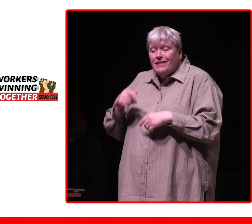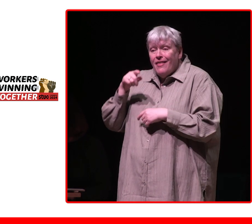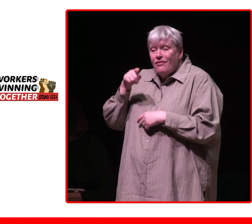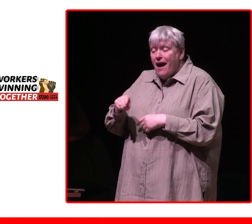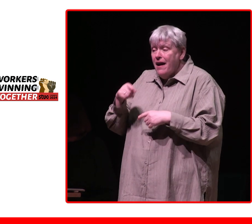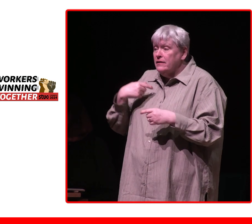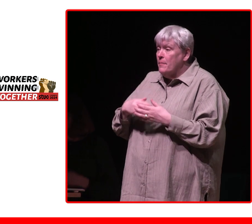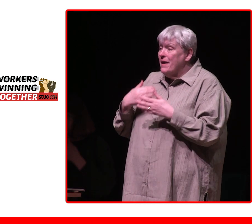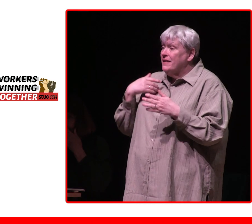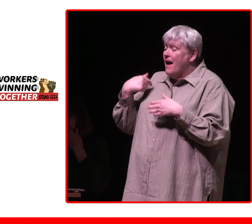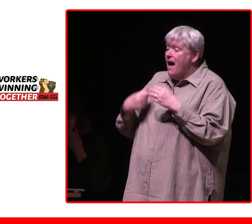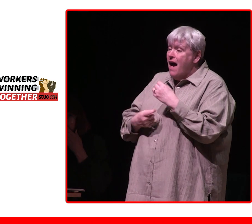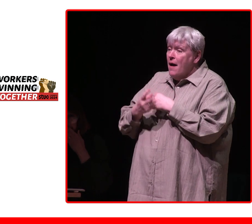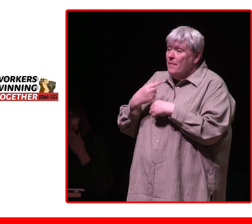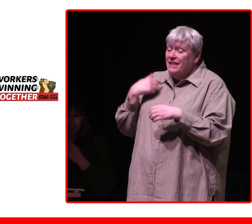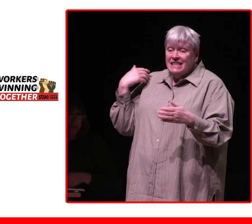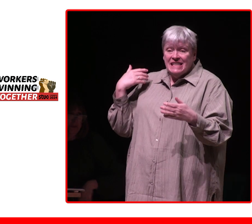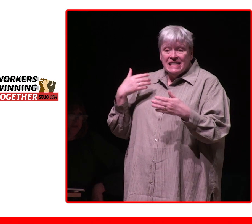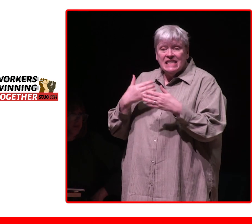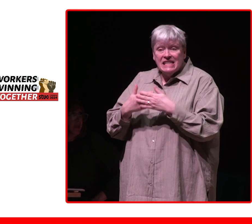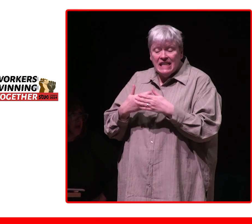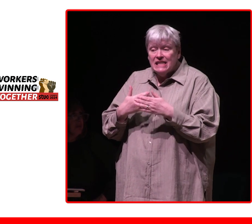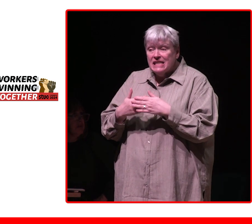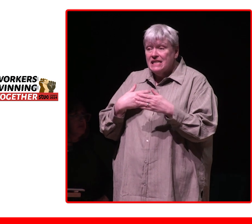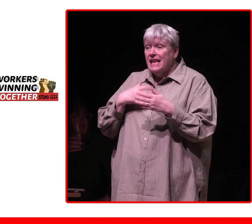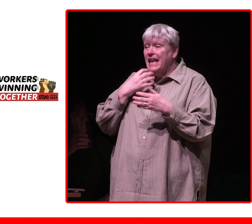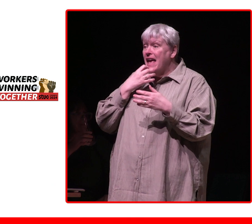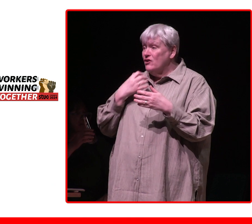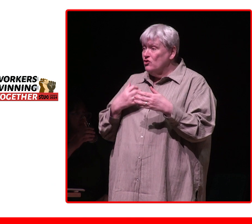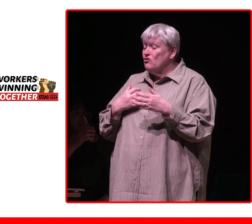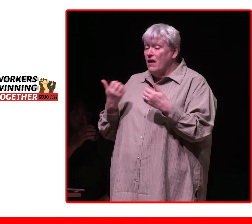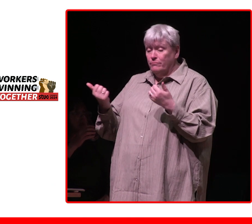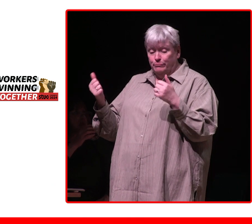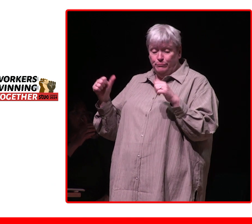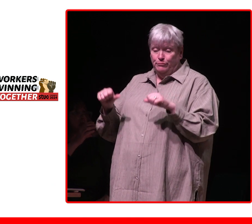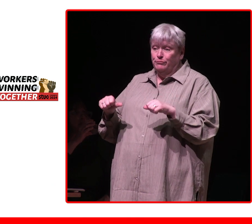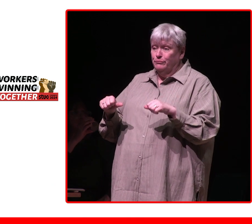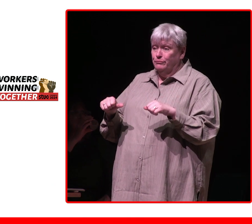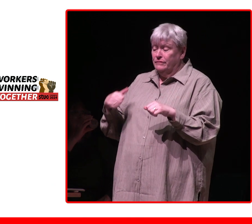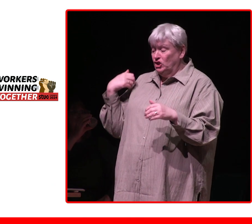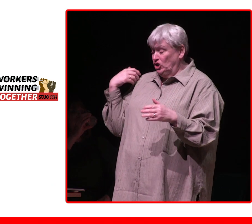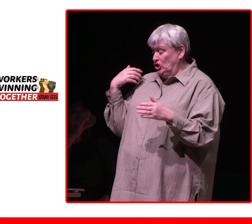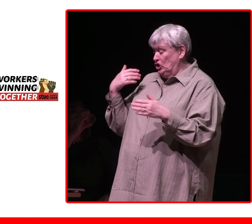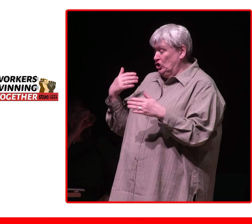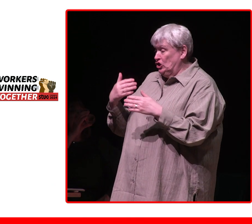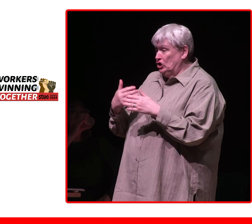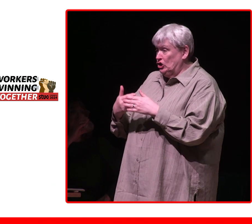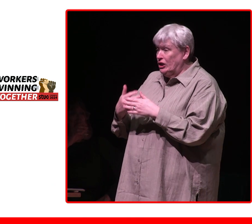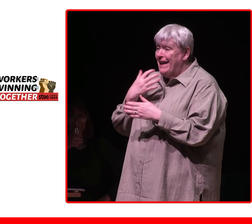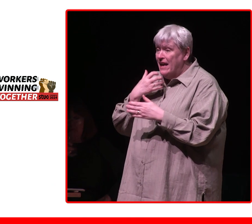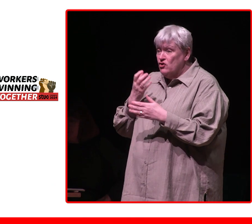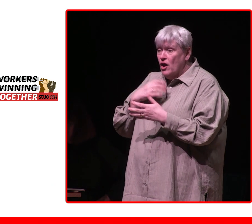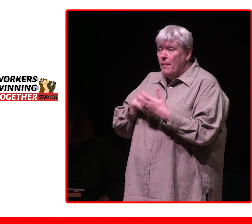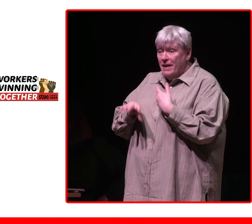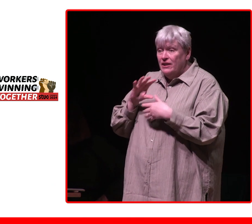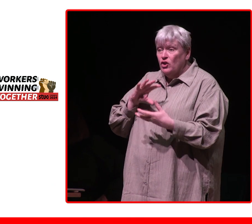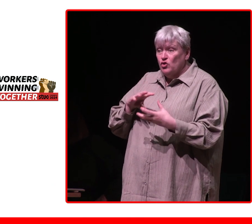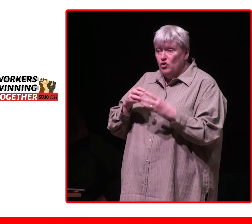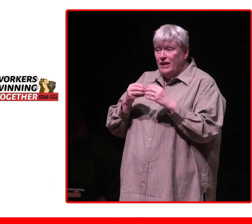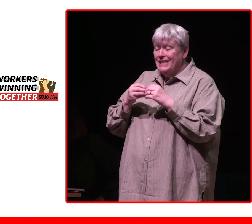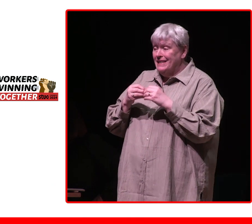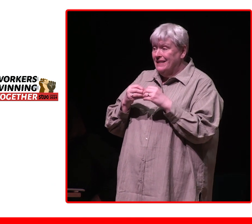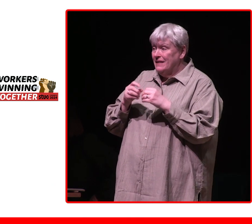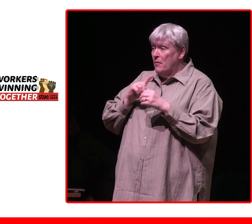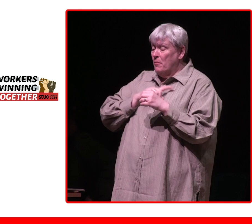been happening since the very inception of the State of Israel. Because ever since Israel was created, its only